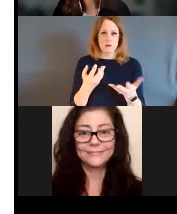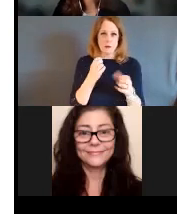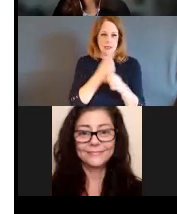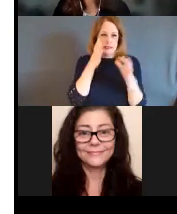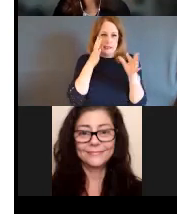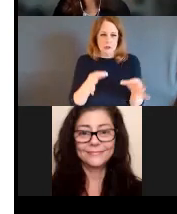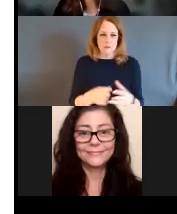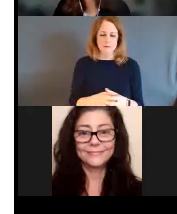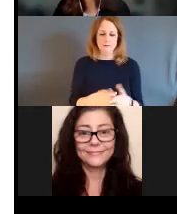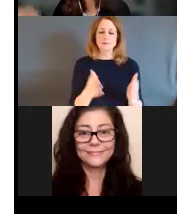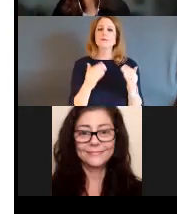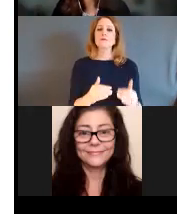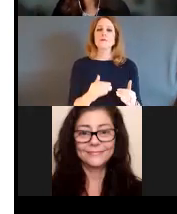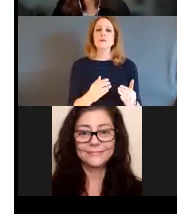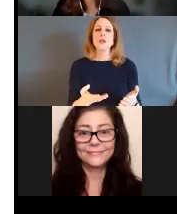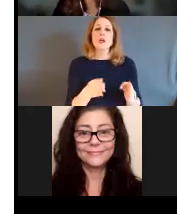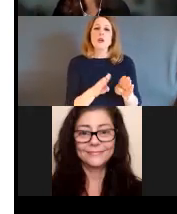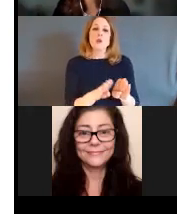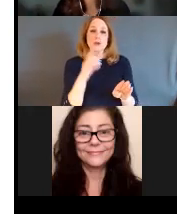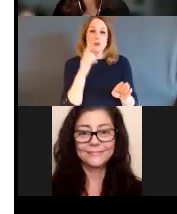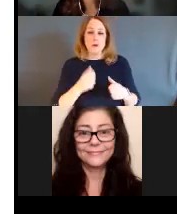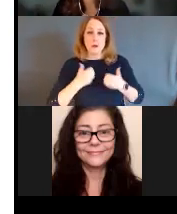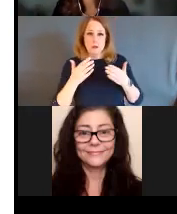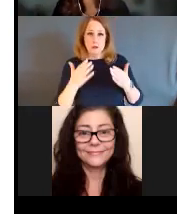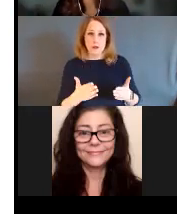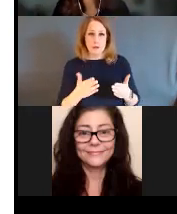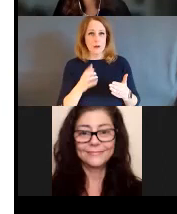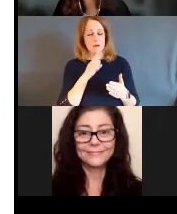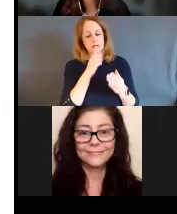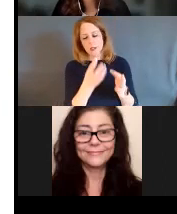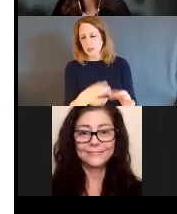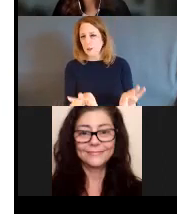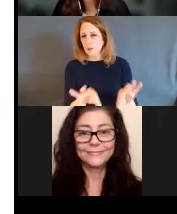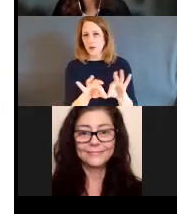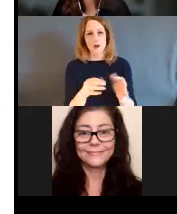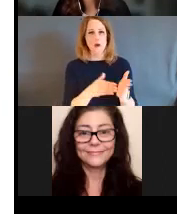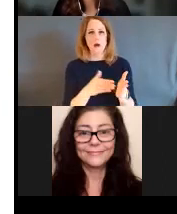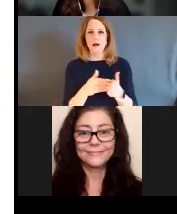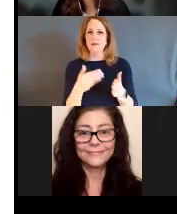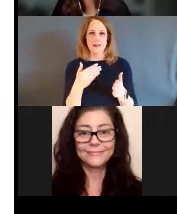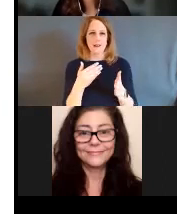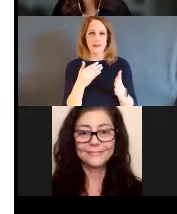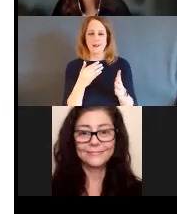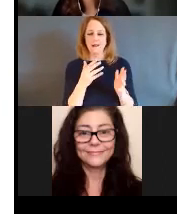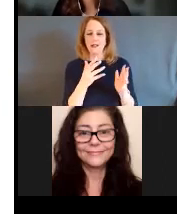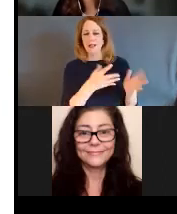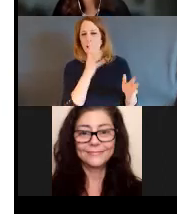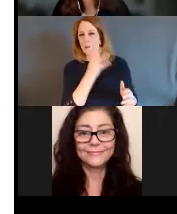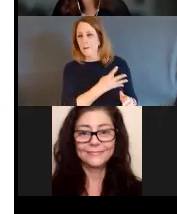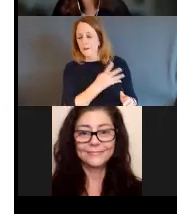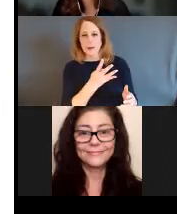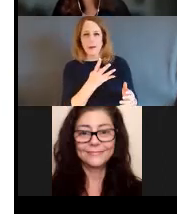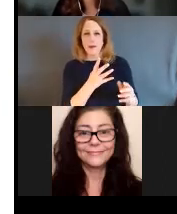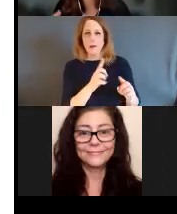we have closure for the survivor. So this is really important. It's often forgotten about, but it's really important to